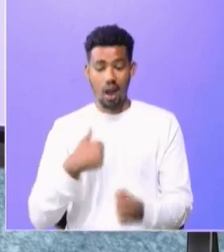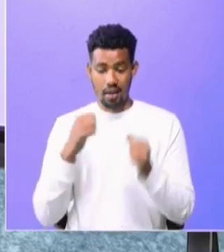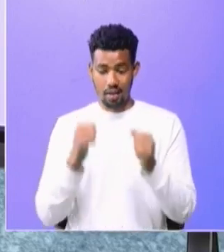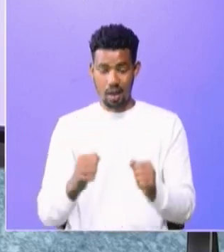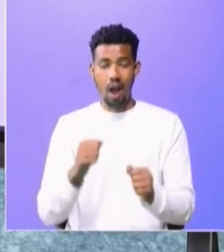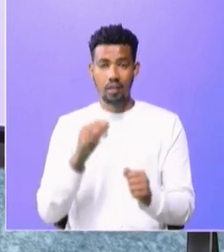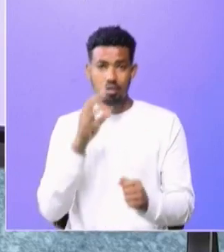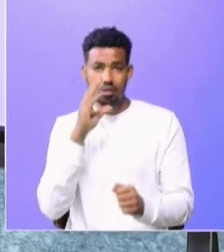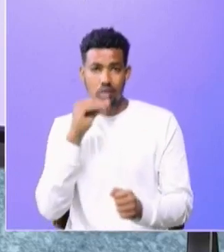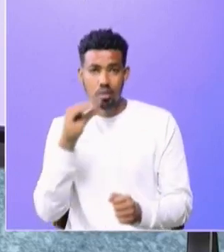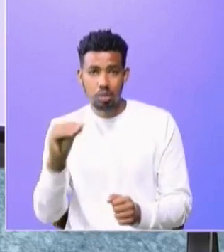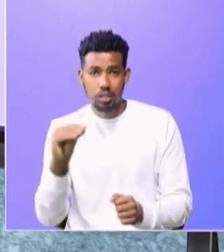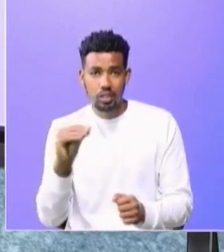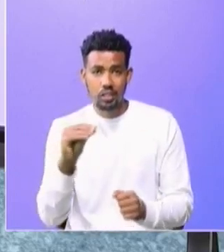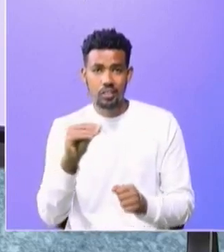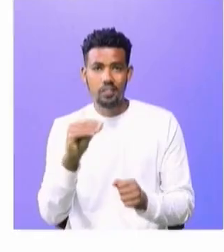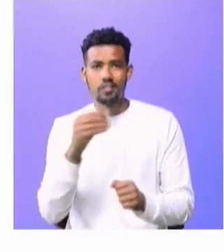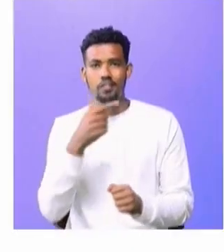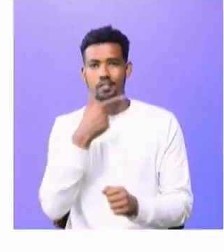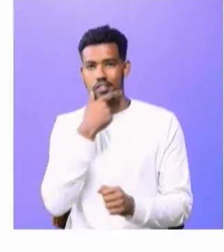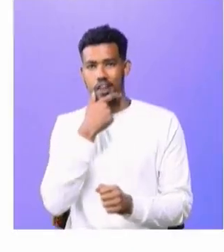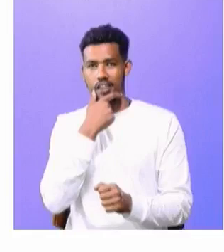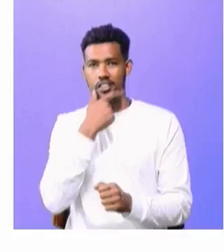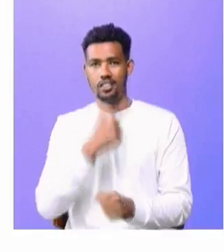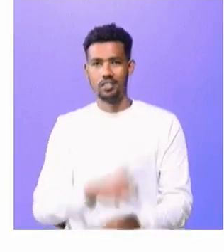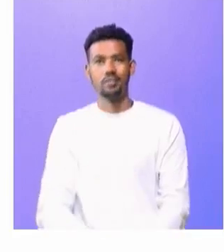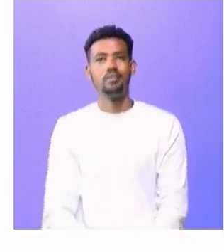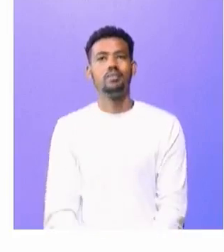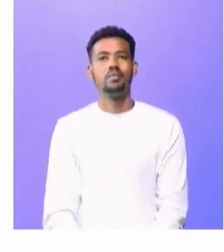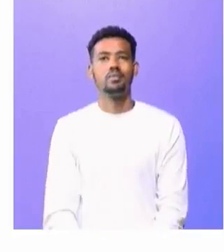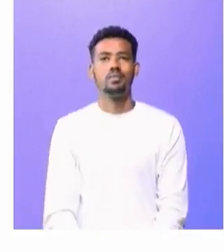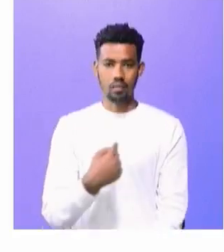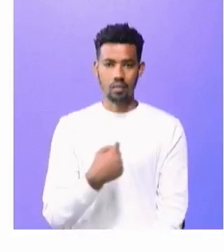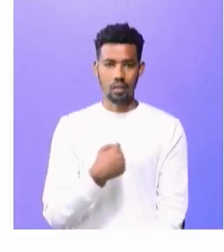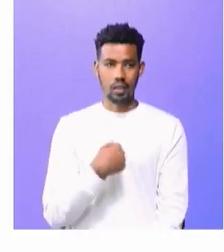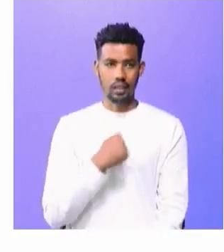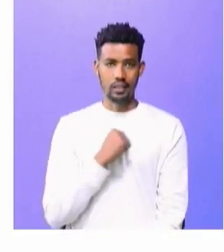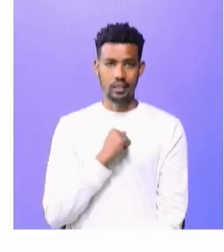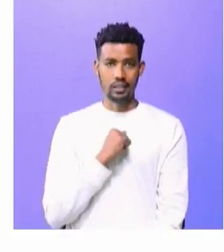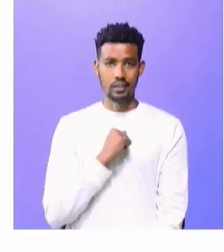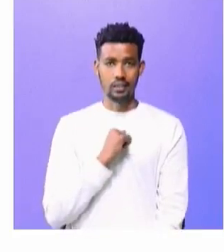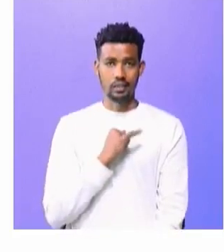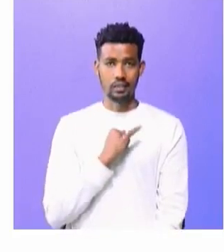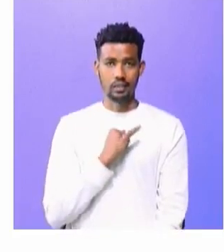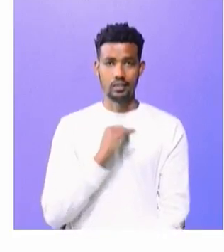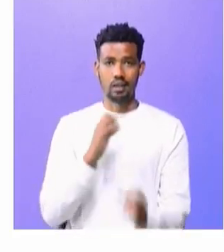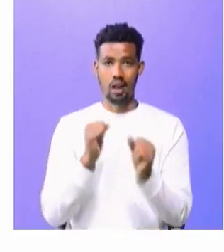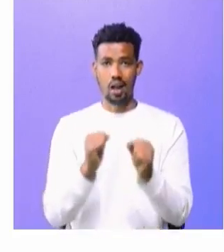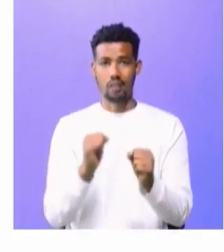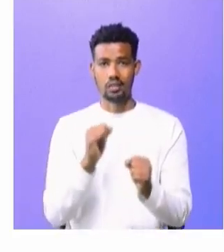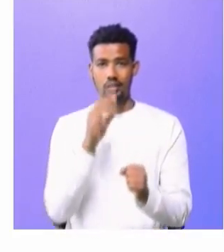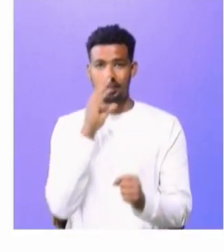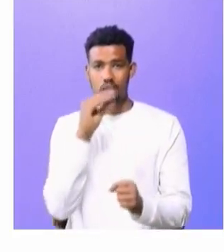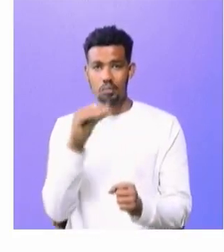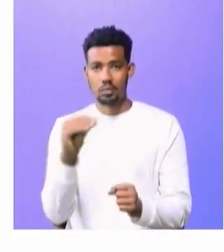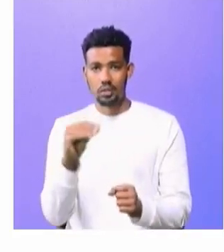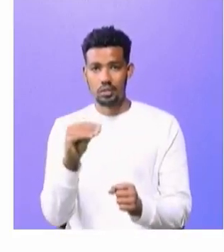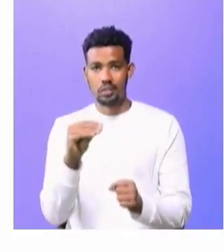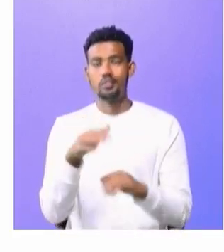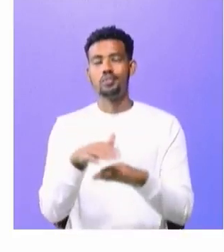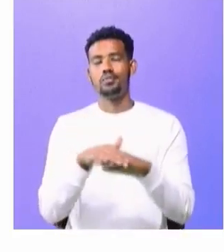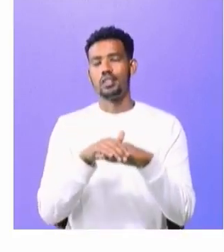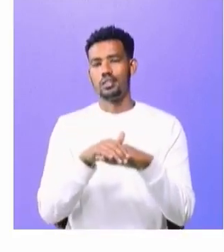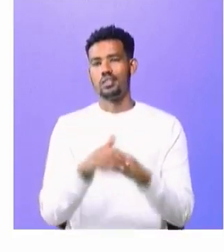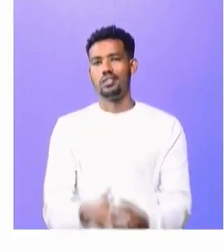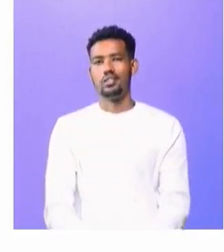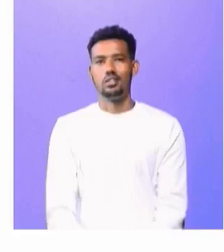speak French. I can speak French.